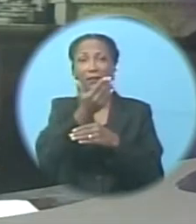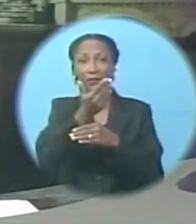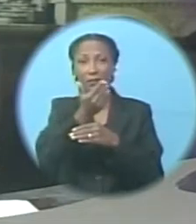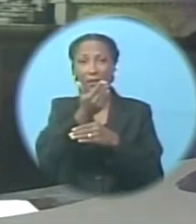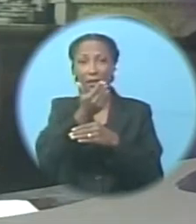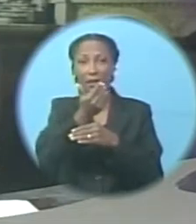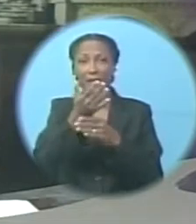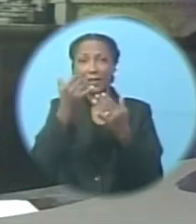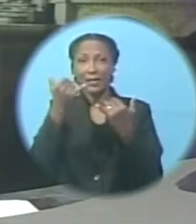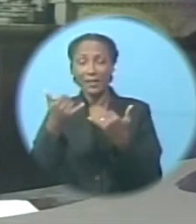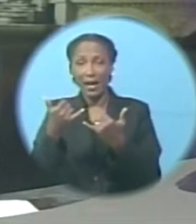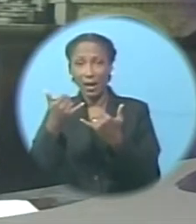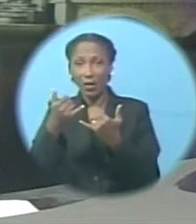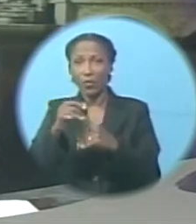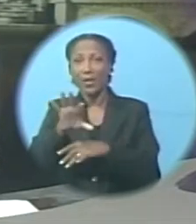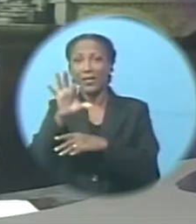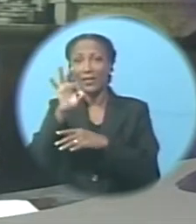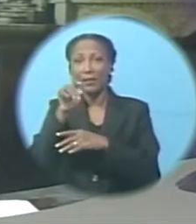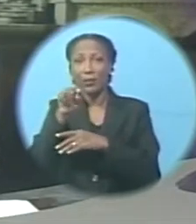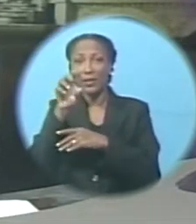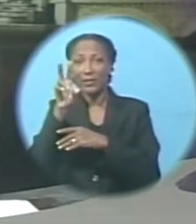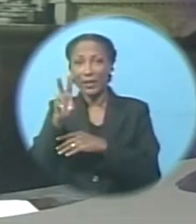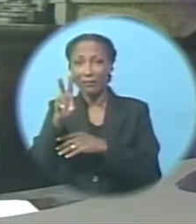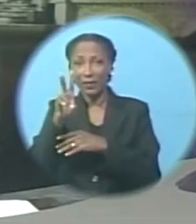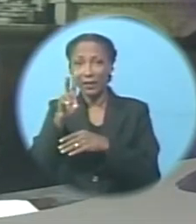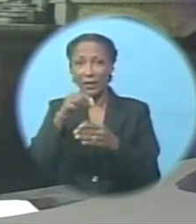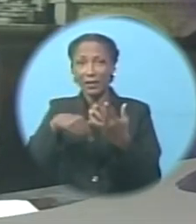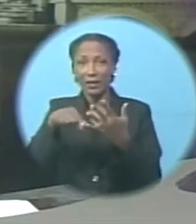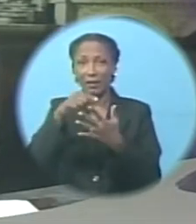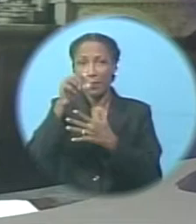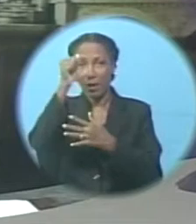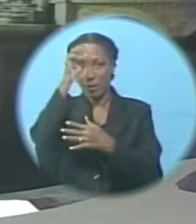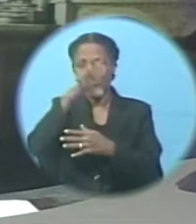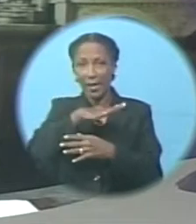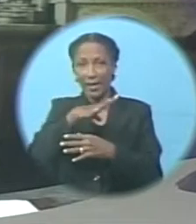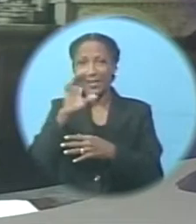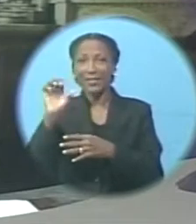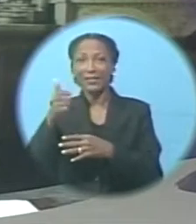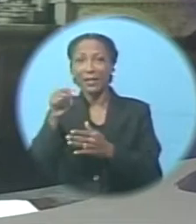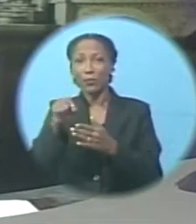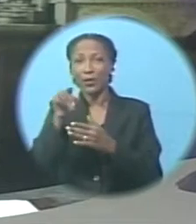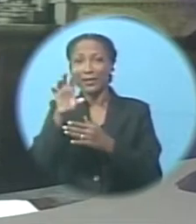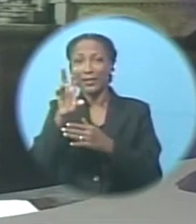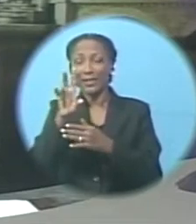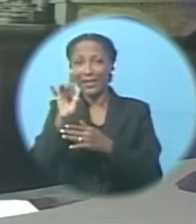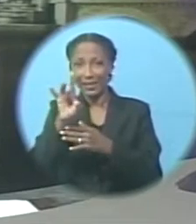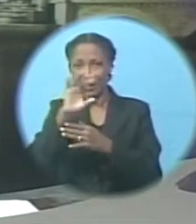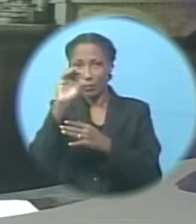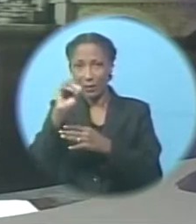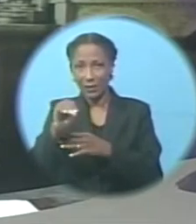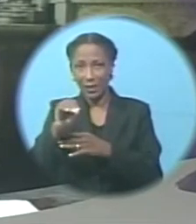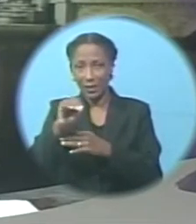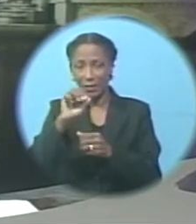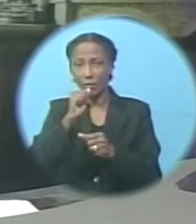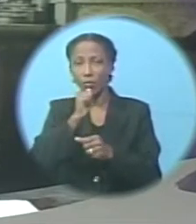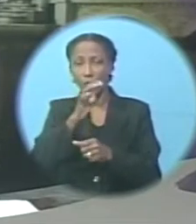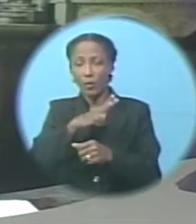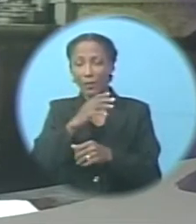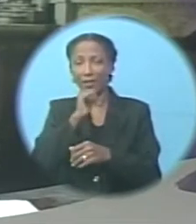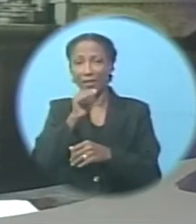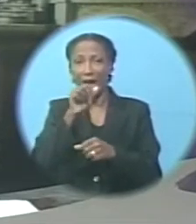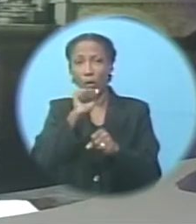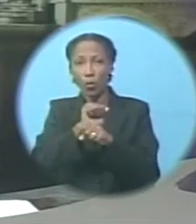rate of 9.7% among males and 10.8% among females. According to the service, just